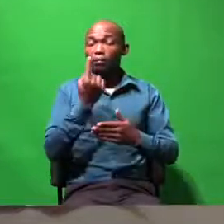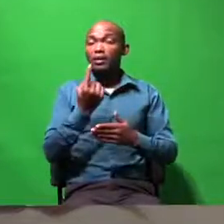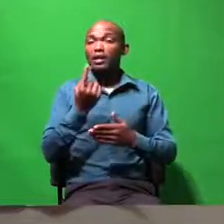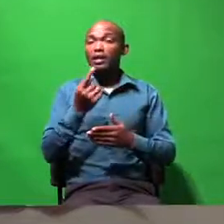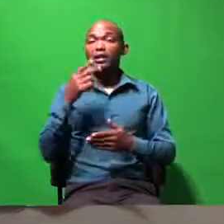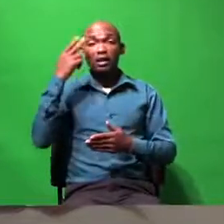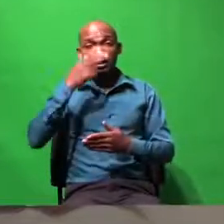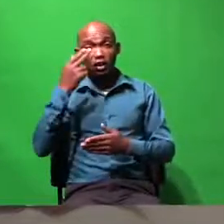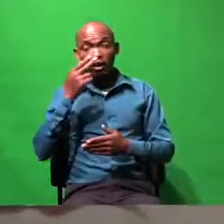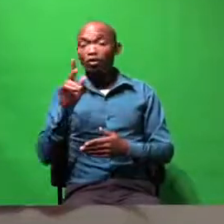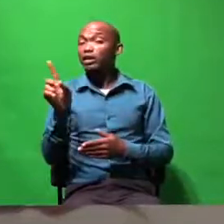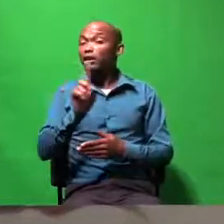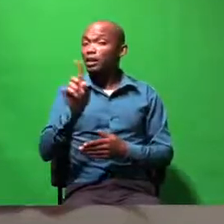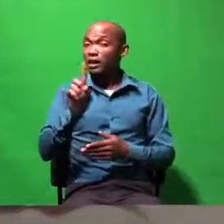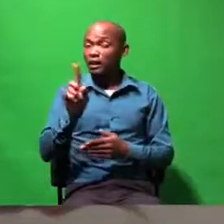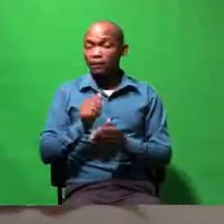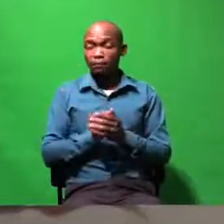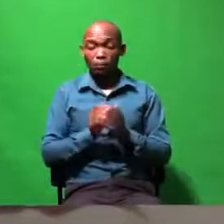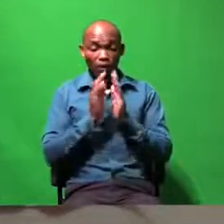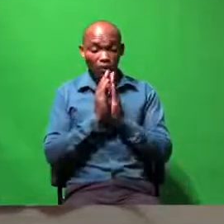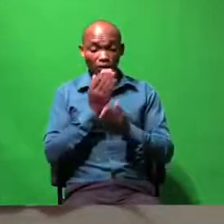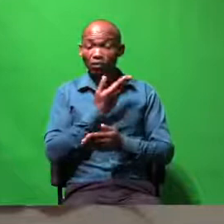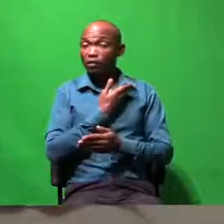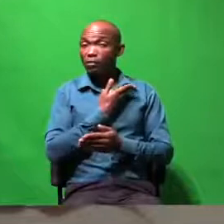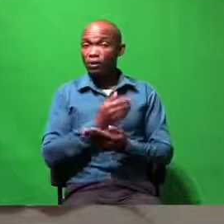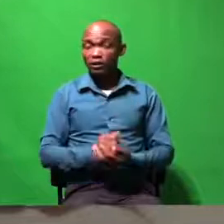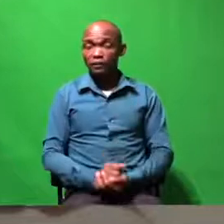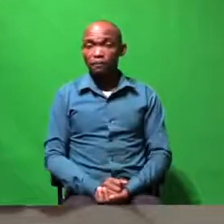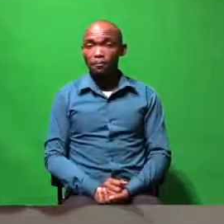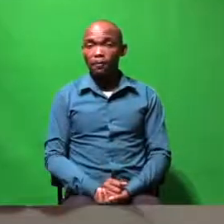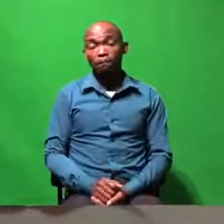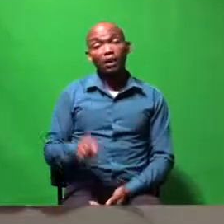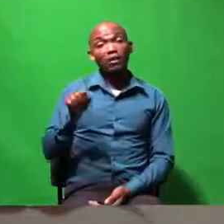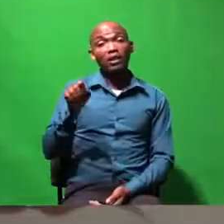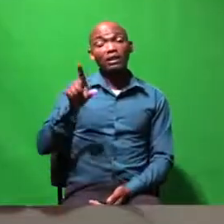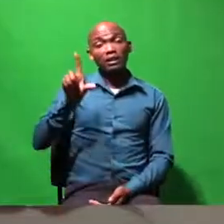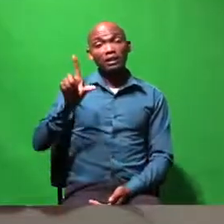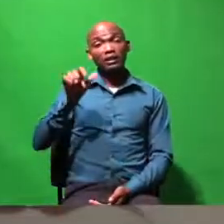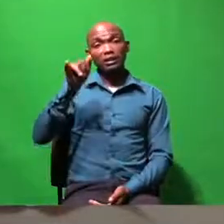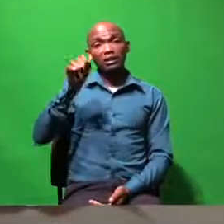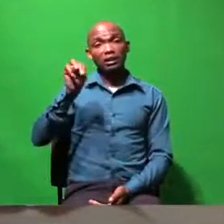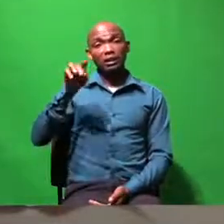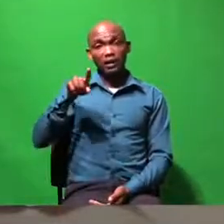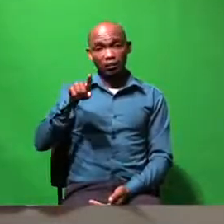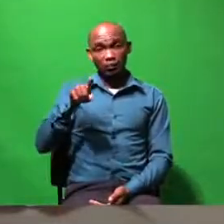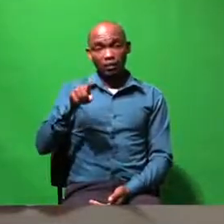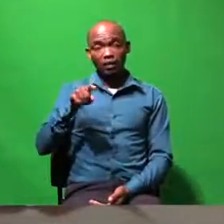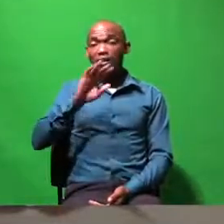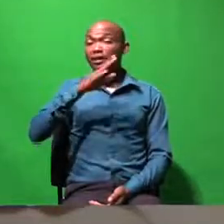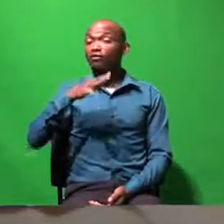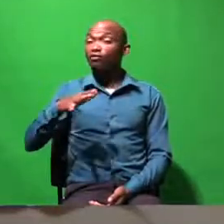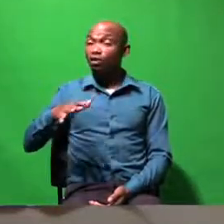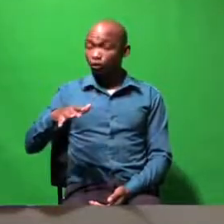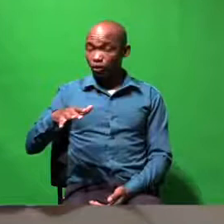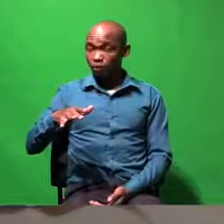color. Thank you very much, and thank you a lot. So this lymph are the fluids. It should